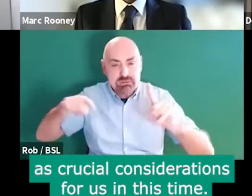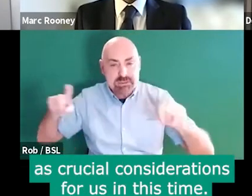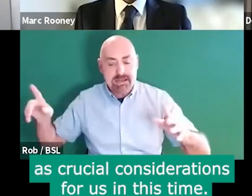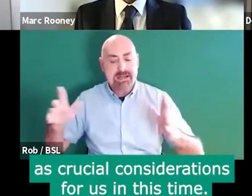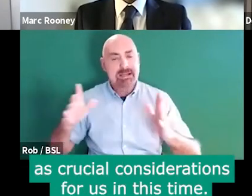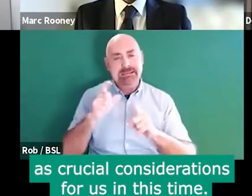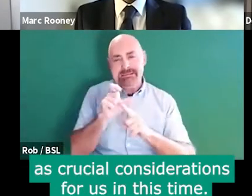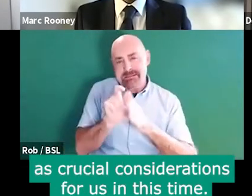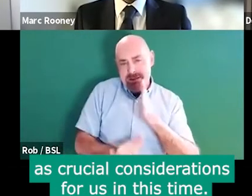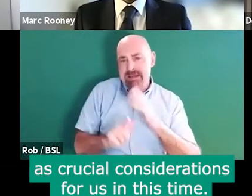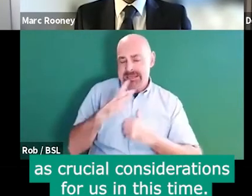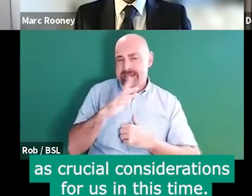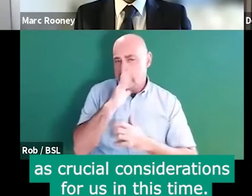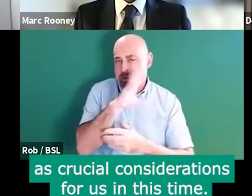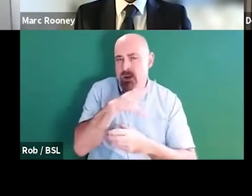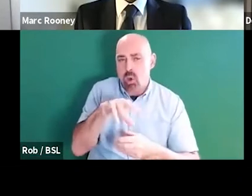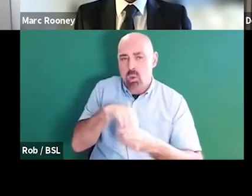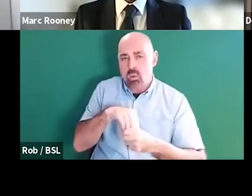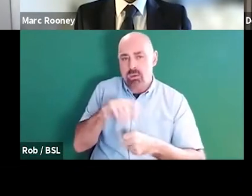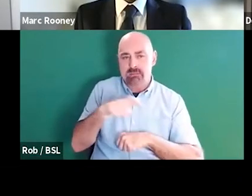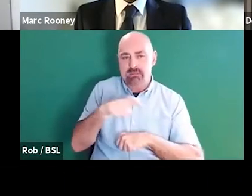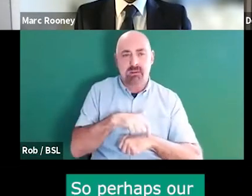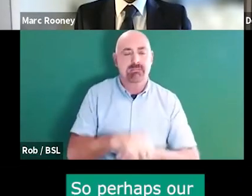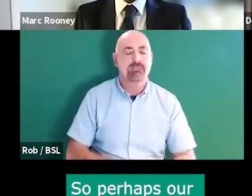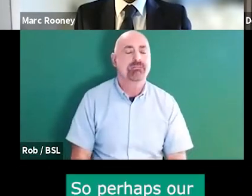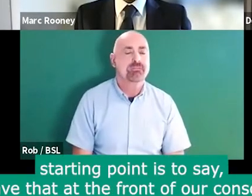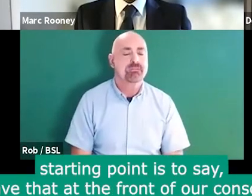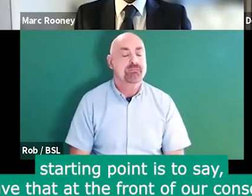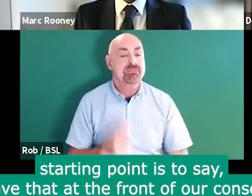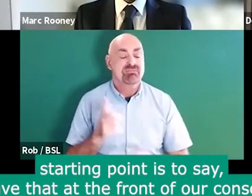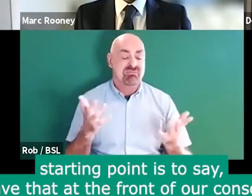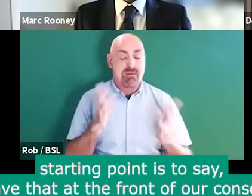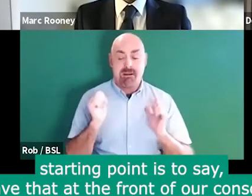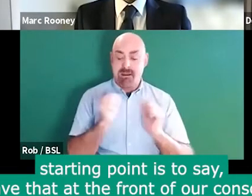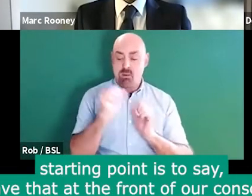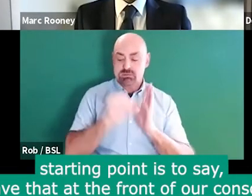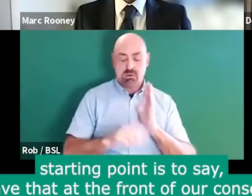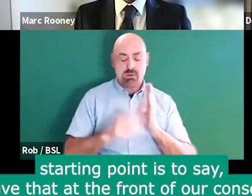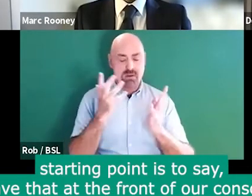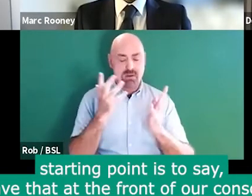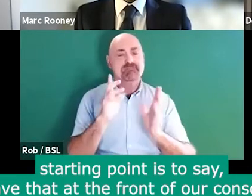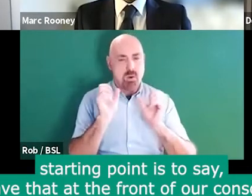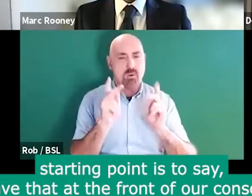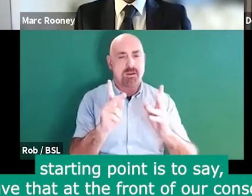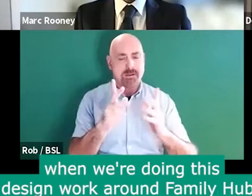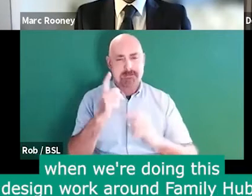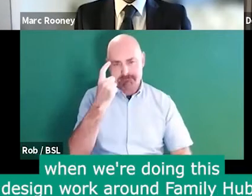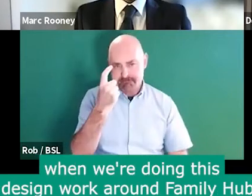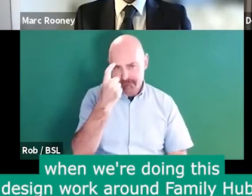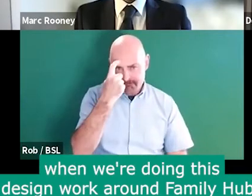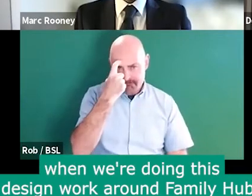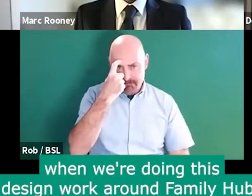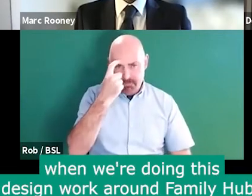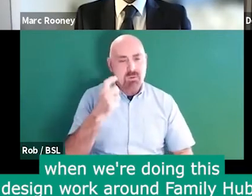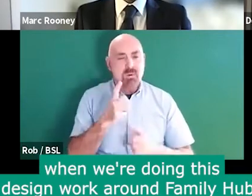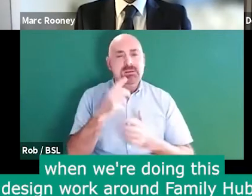crucial considerations for us in this time. So perhaps our starting point is to say, let's have that at the front of our consciousness when we're doing